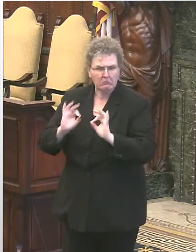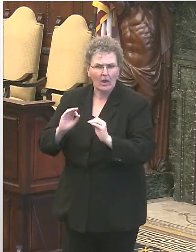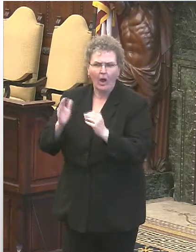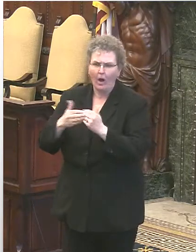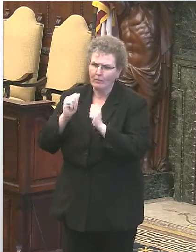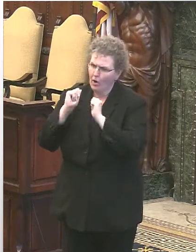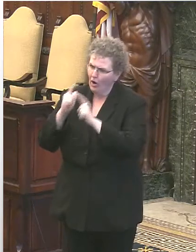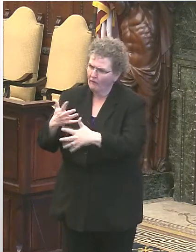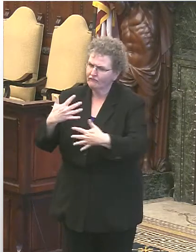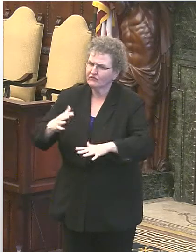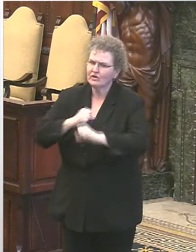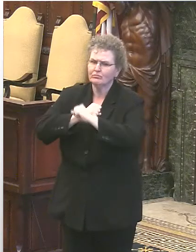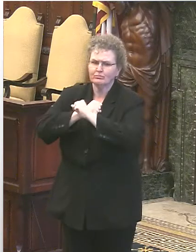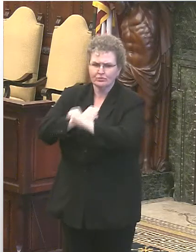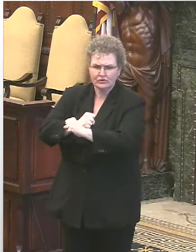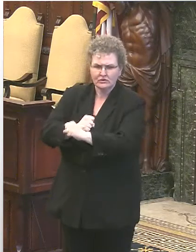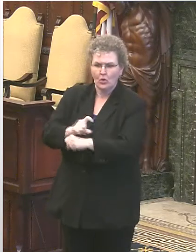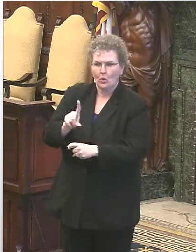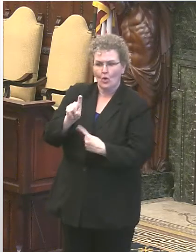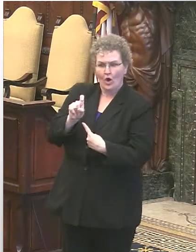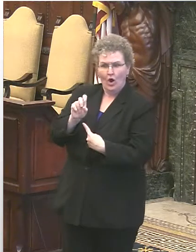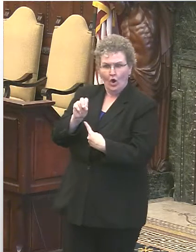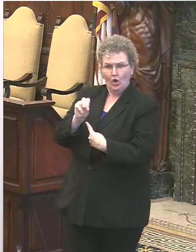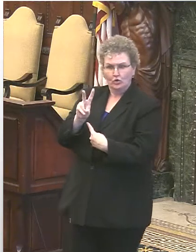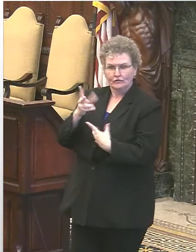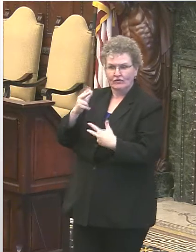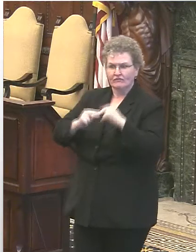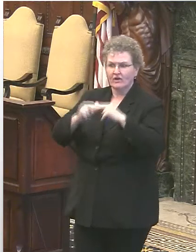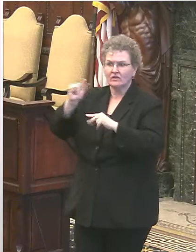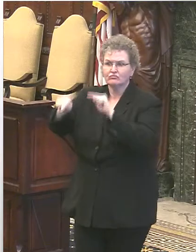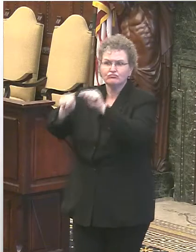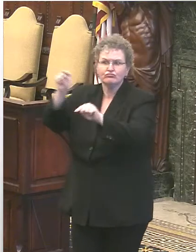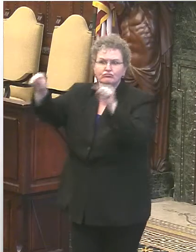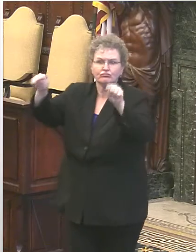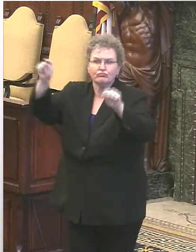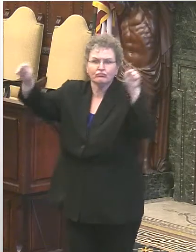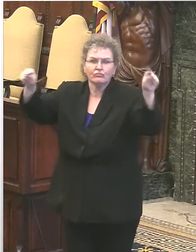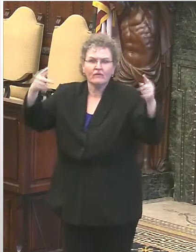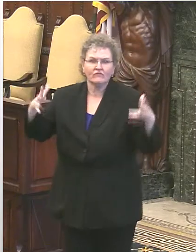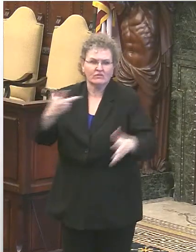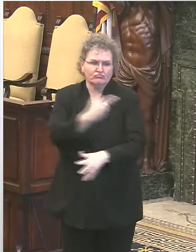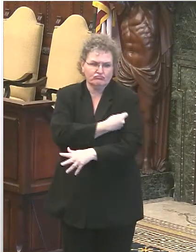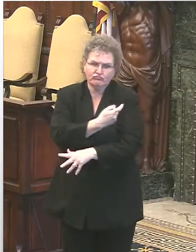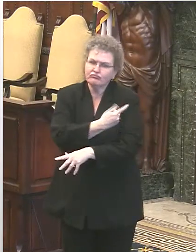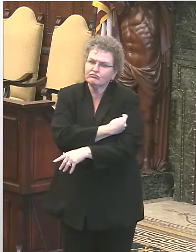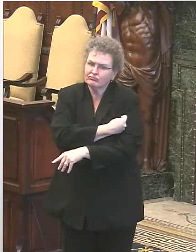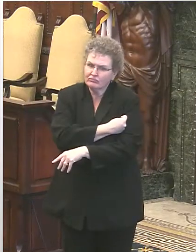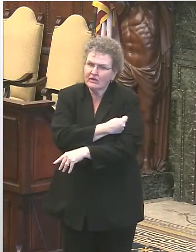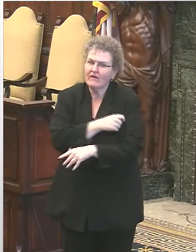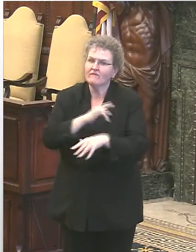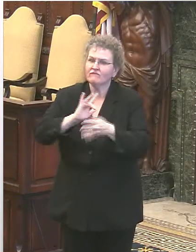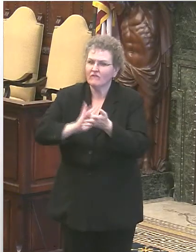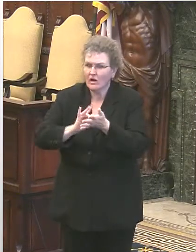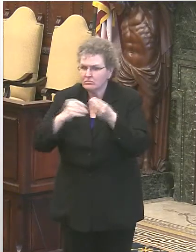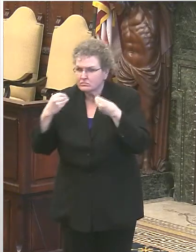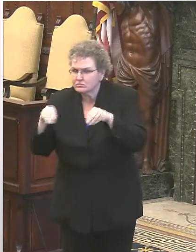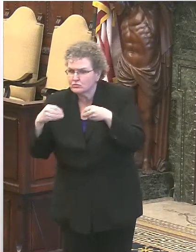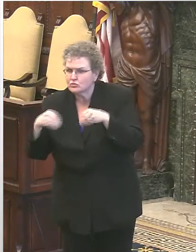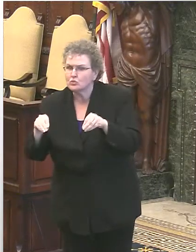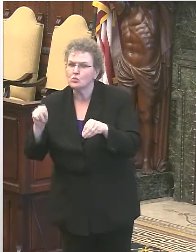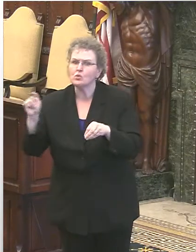protected. Of the 102 of these facilities, which we set out to have vaccinated by the pharmacy arrangement that we have set